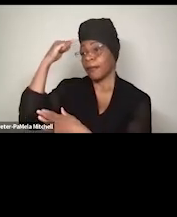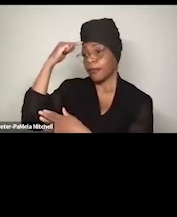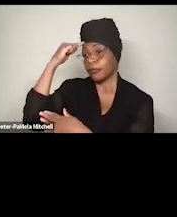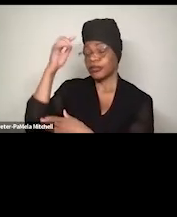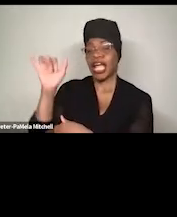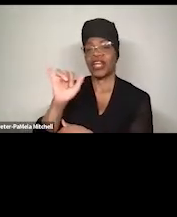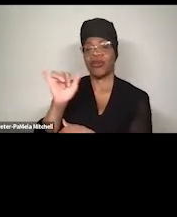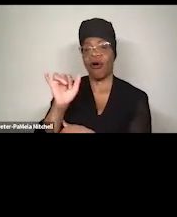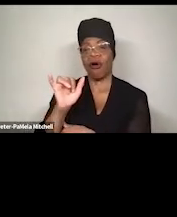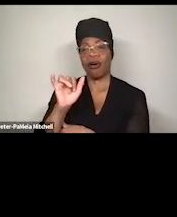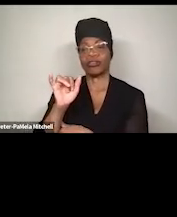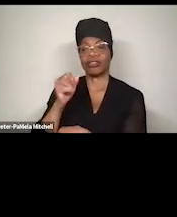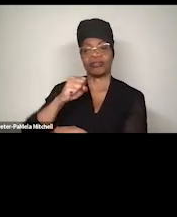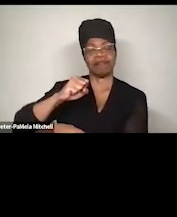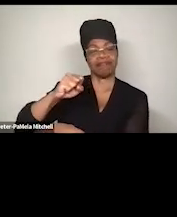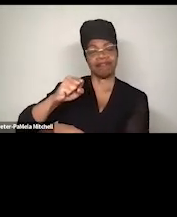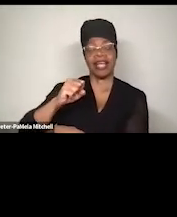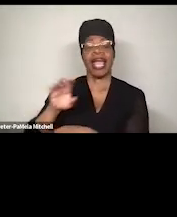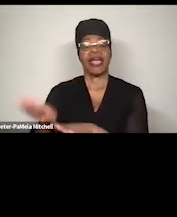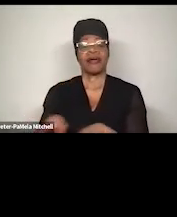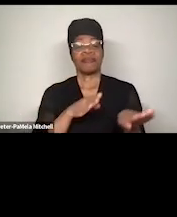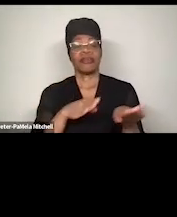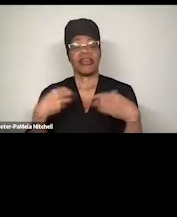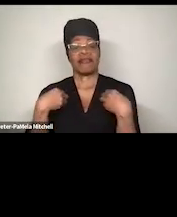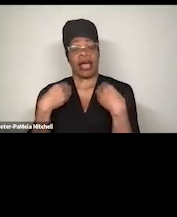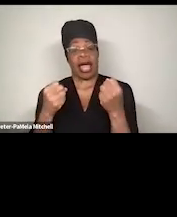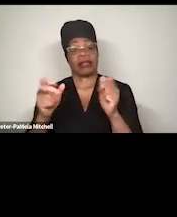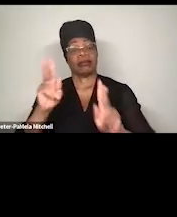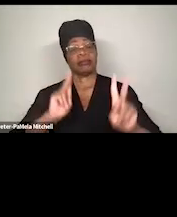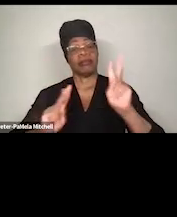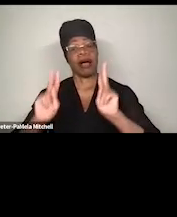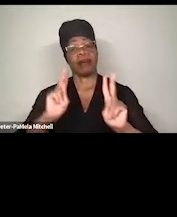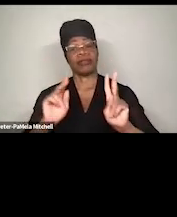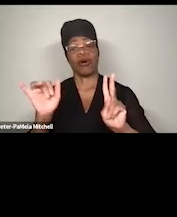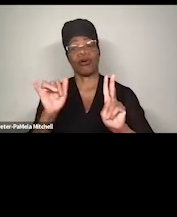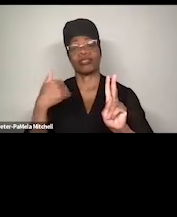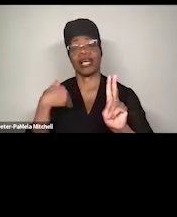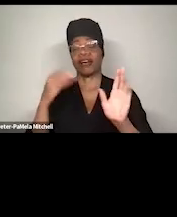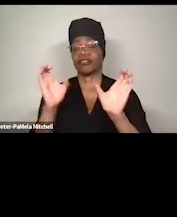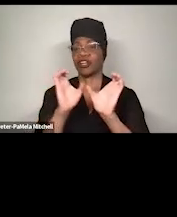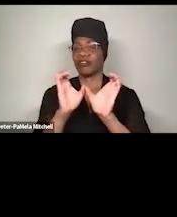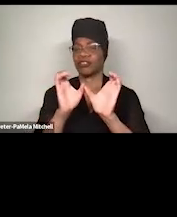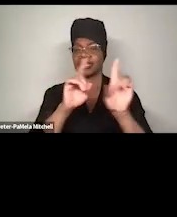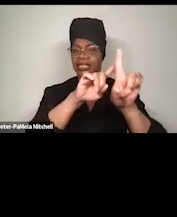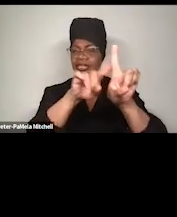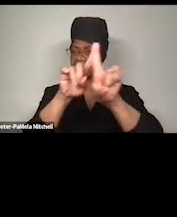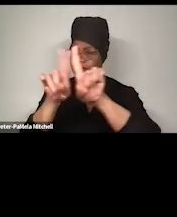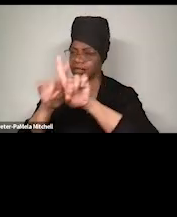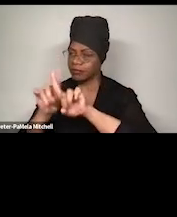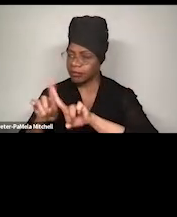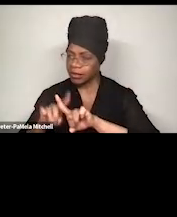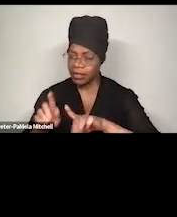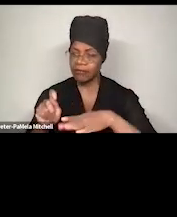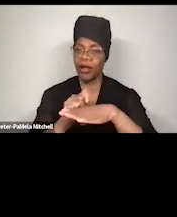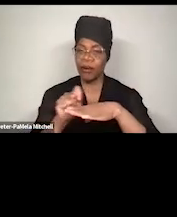enhance resilience and improve mental and behavioral health outcomes in these populations. He holds certifications in a number of evidence-based practices,